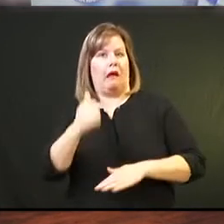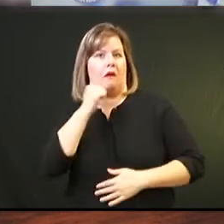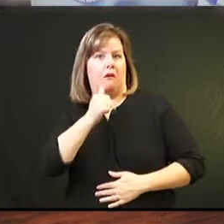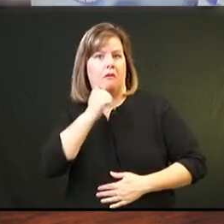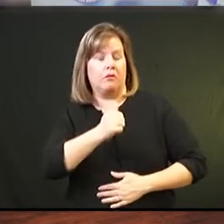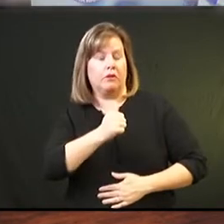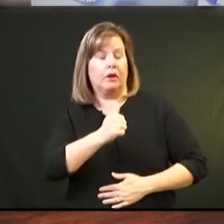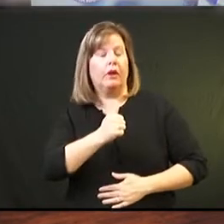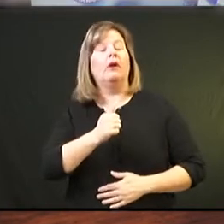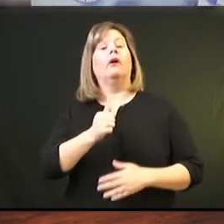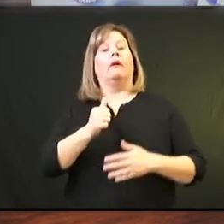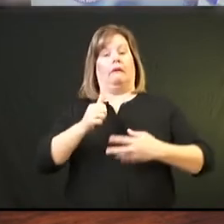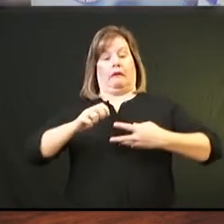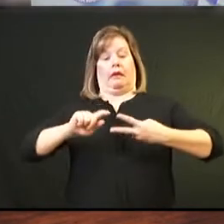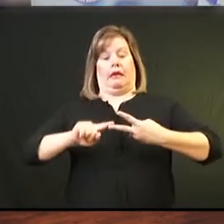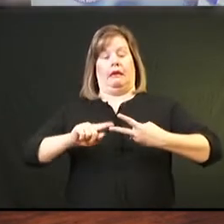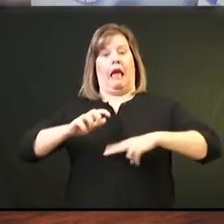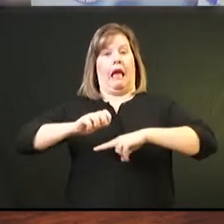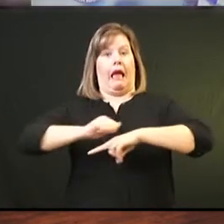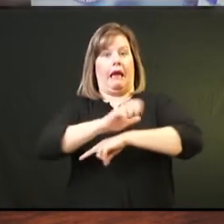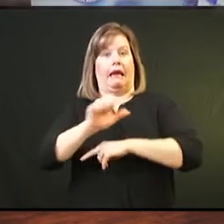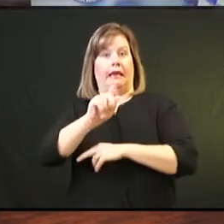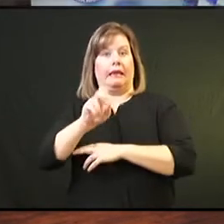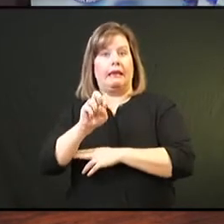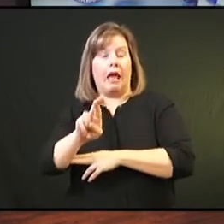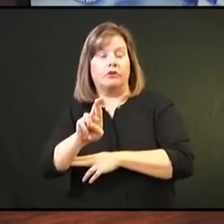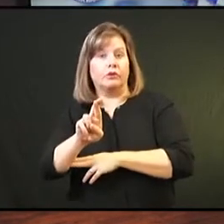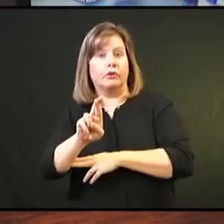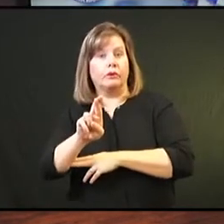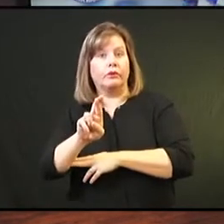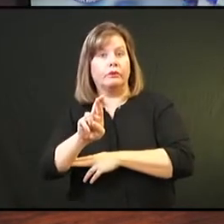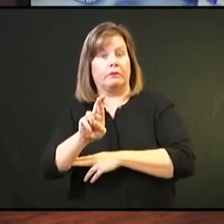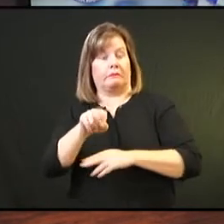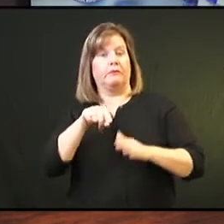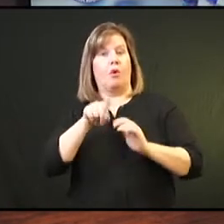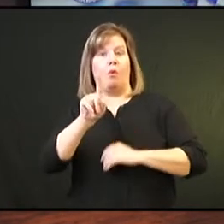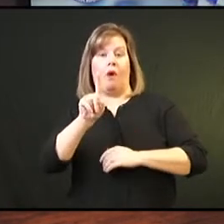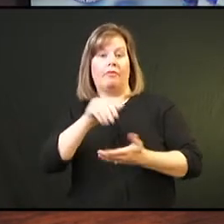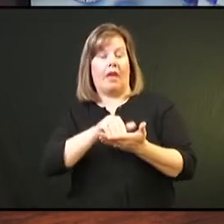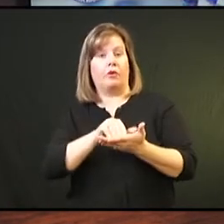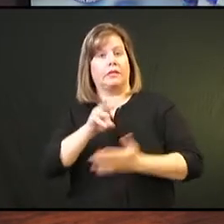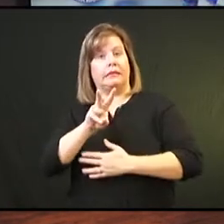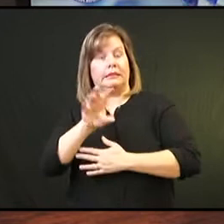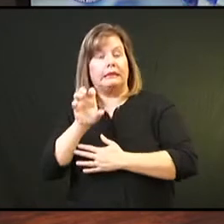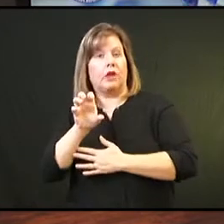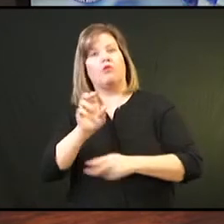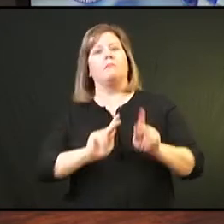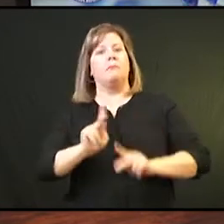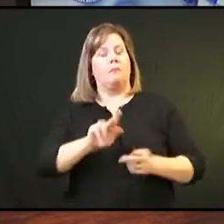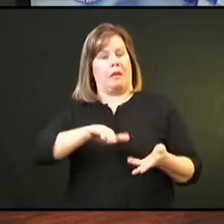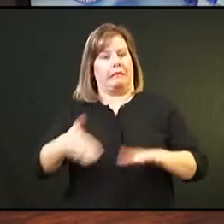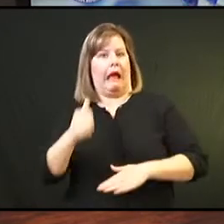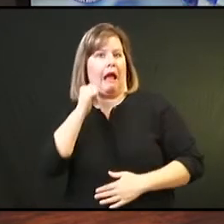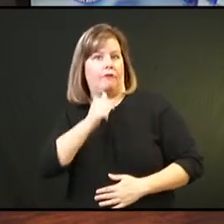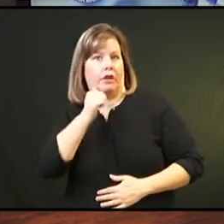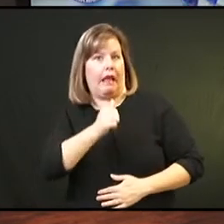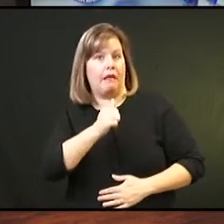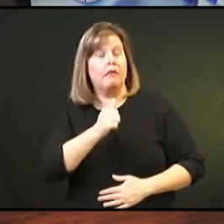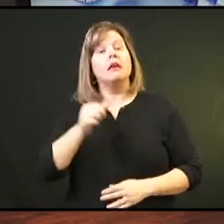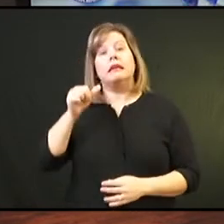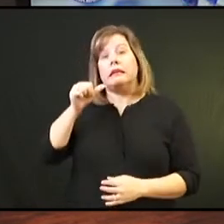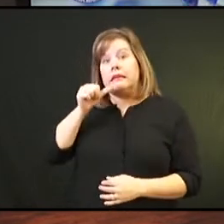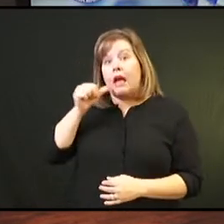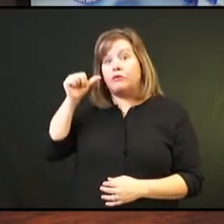1,641 people on an average day. Yesterday, in the United States, across the country, there were